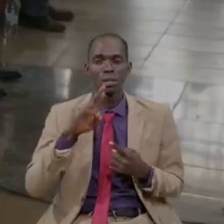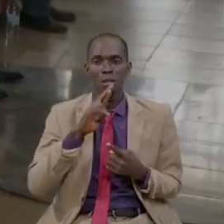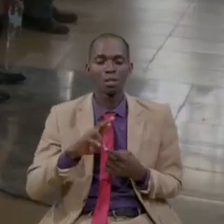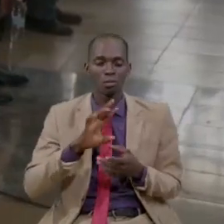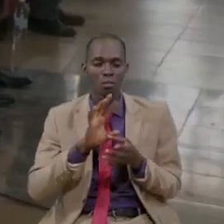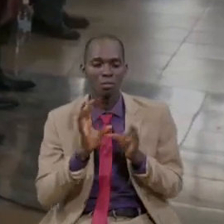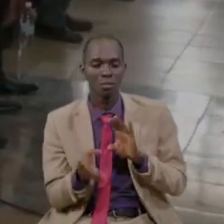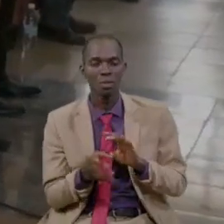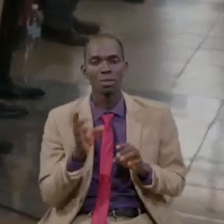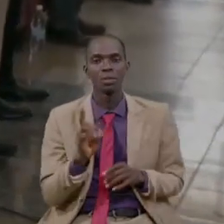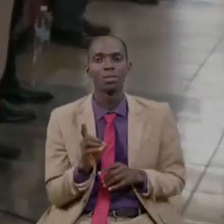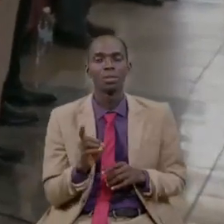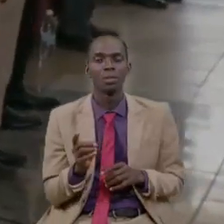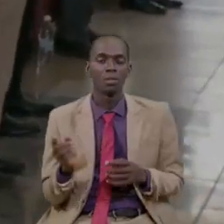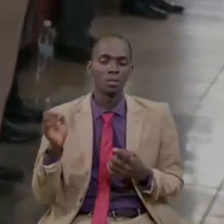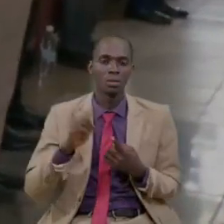Consecrated to the Lord.